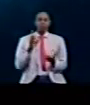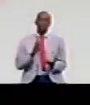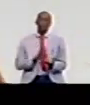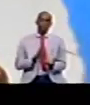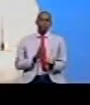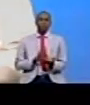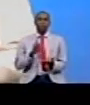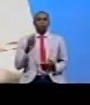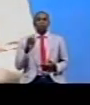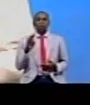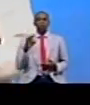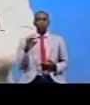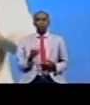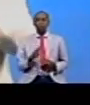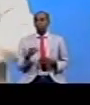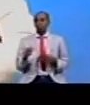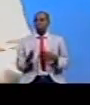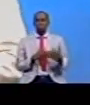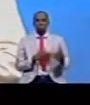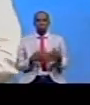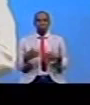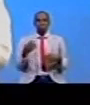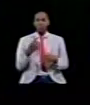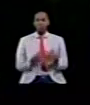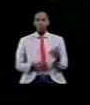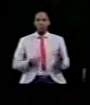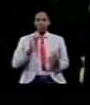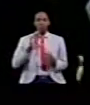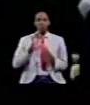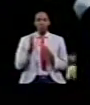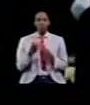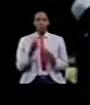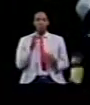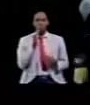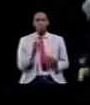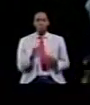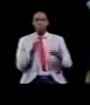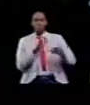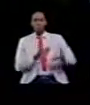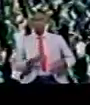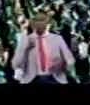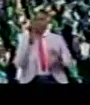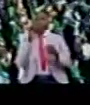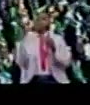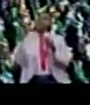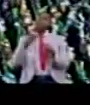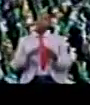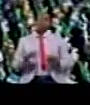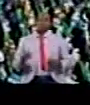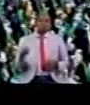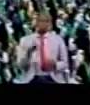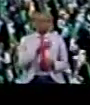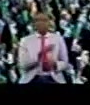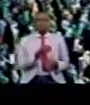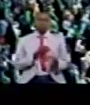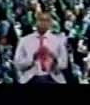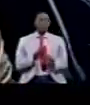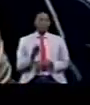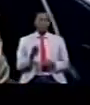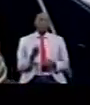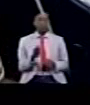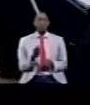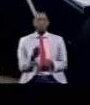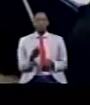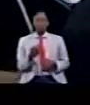our children. Father God, keep our children. My Lord, keep our children. Father, they will not be children of Belial, oh Lord, in